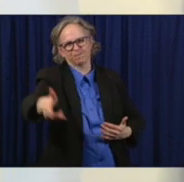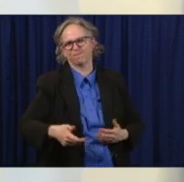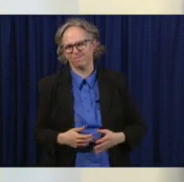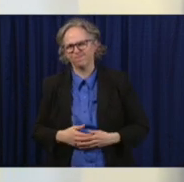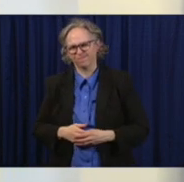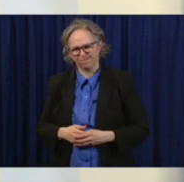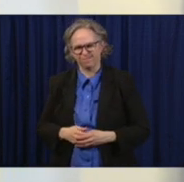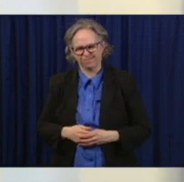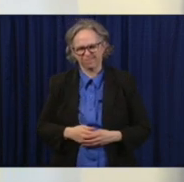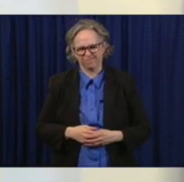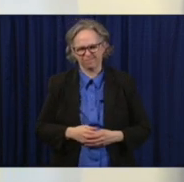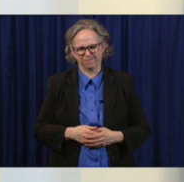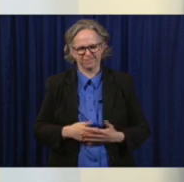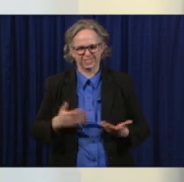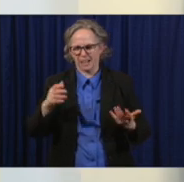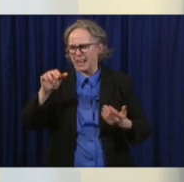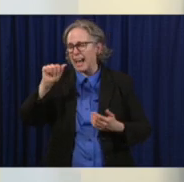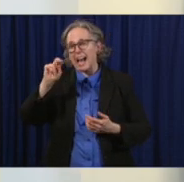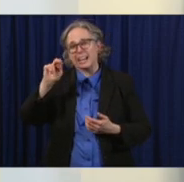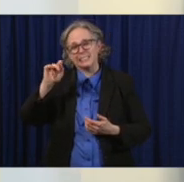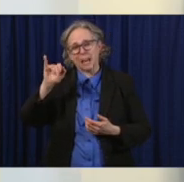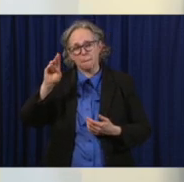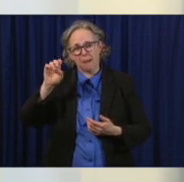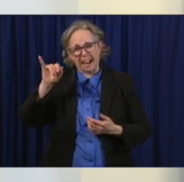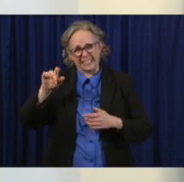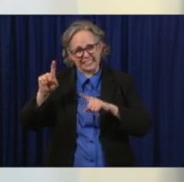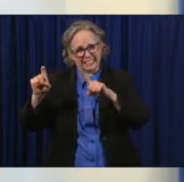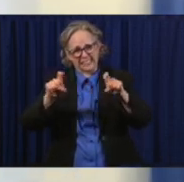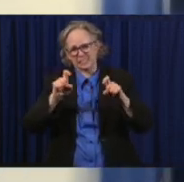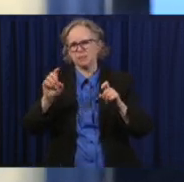and we learn more and more about the spread of this disease.